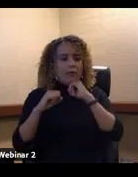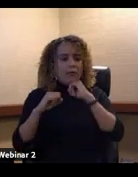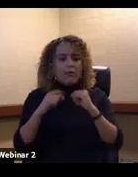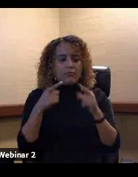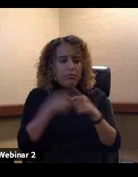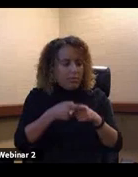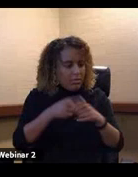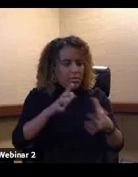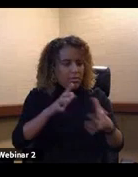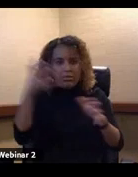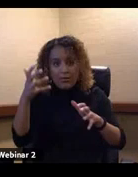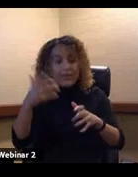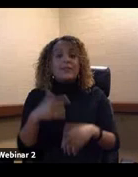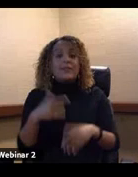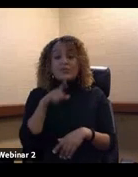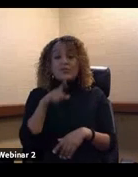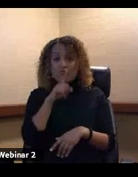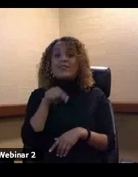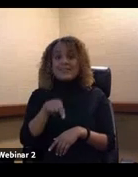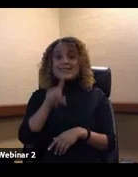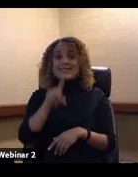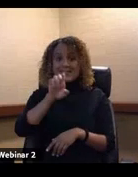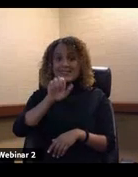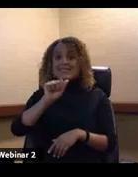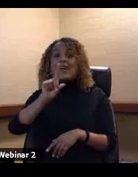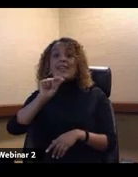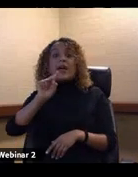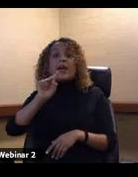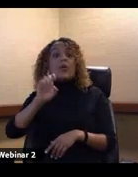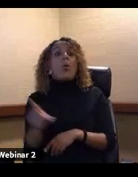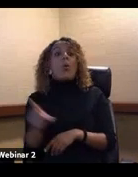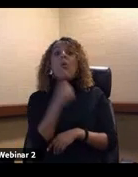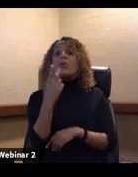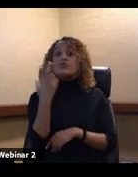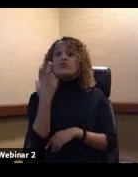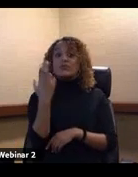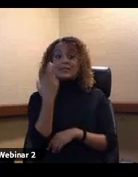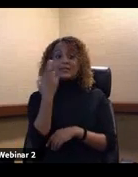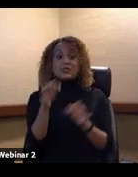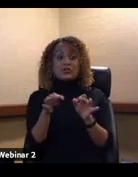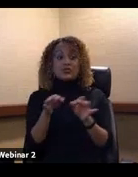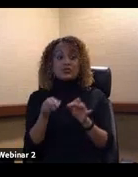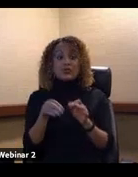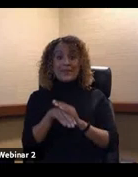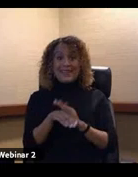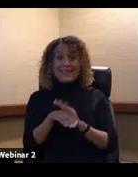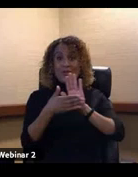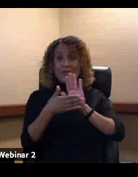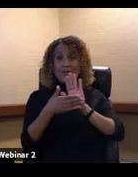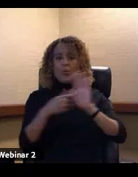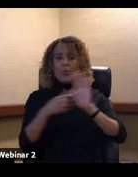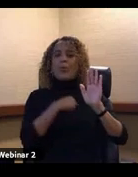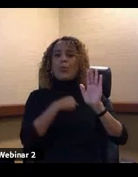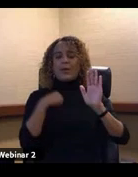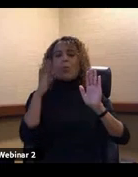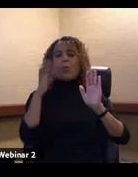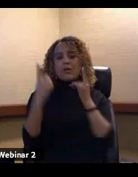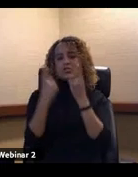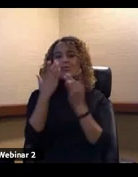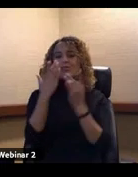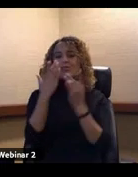firm deadline. On rare occasions, and only for the circumstances described in the solicitation document, we consider